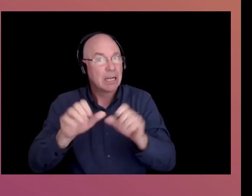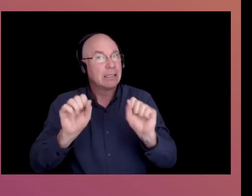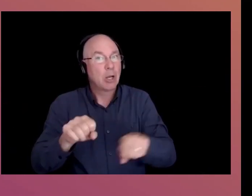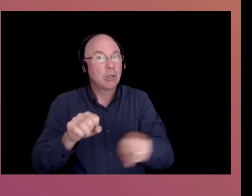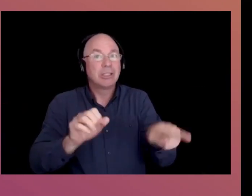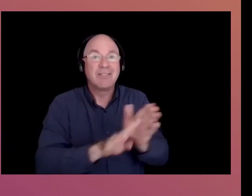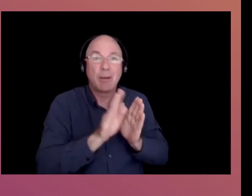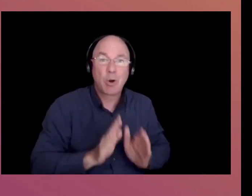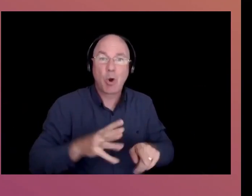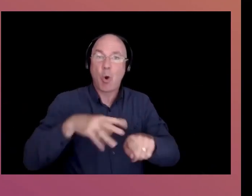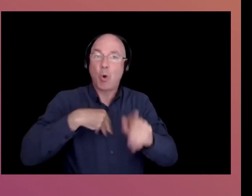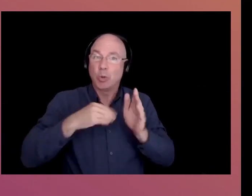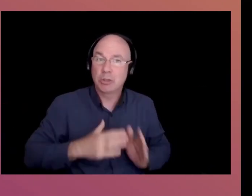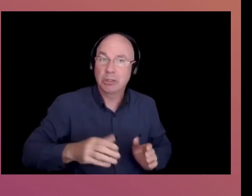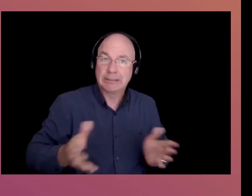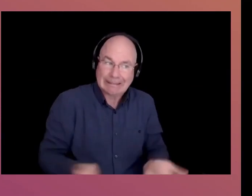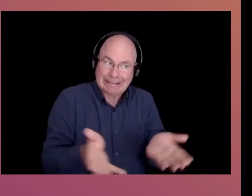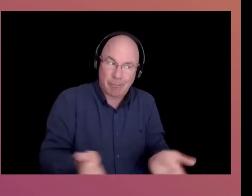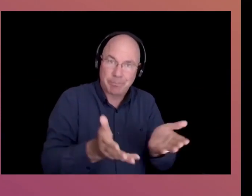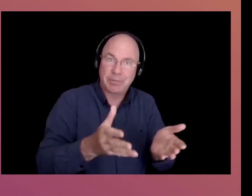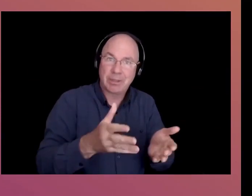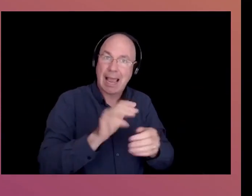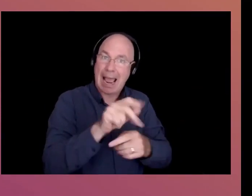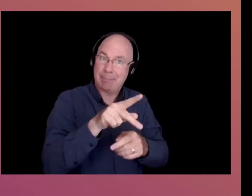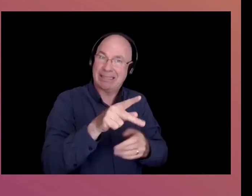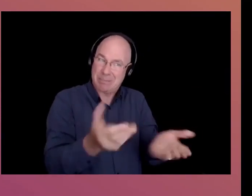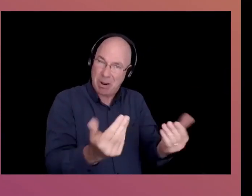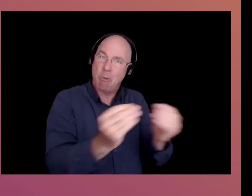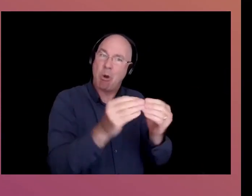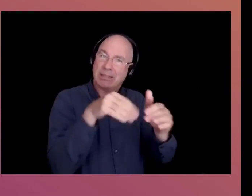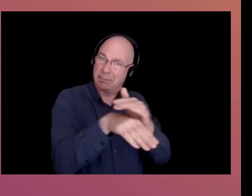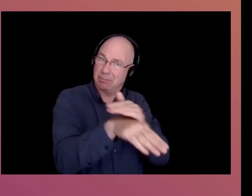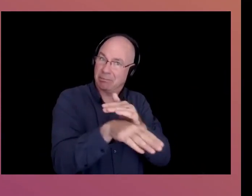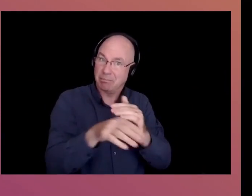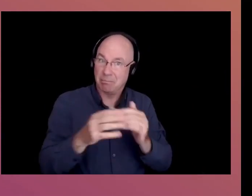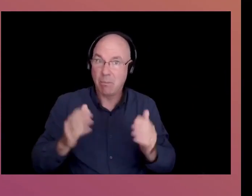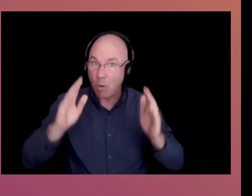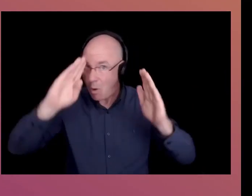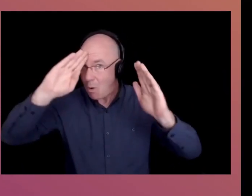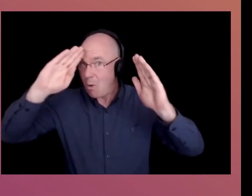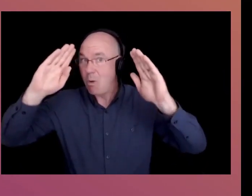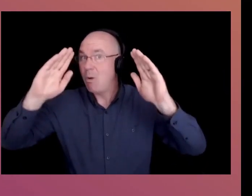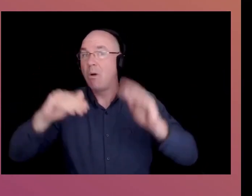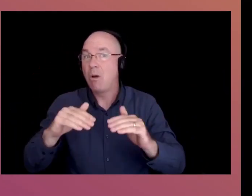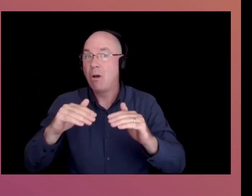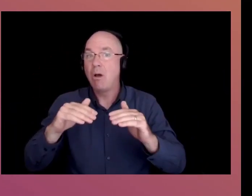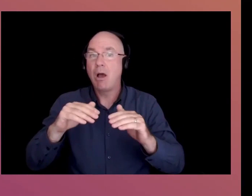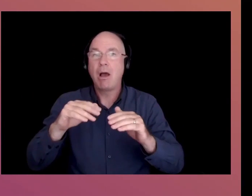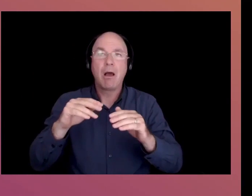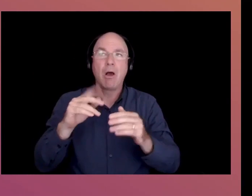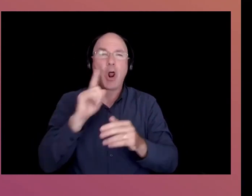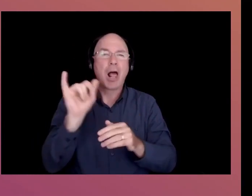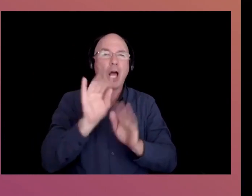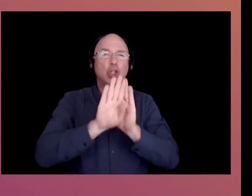owners to make their apps accessible. I hope it will end up to create a domino effect to